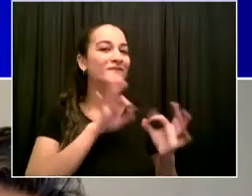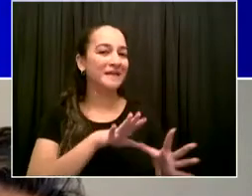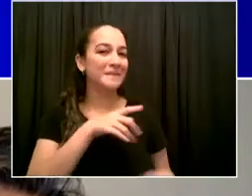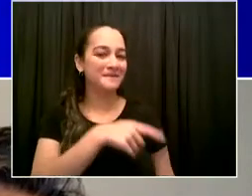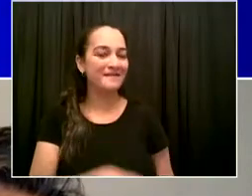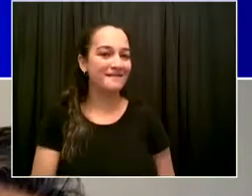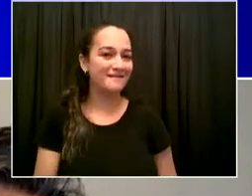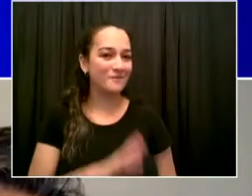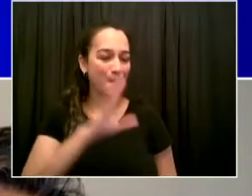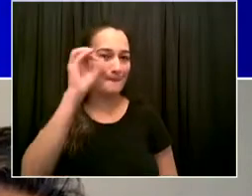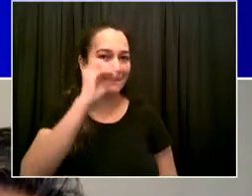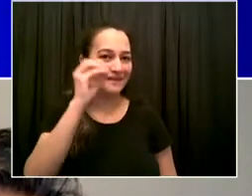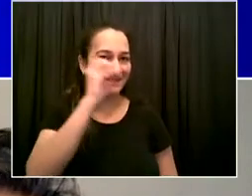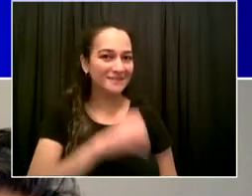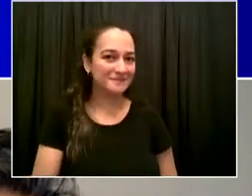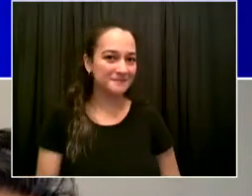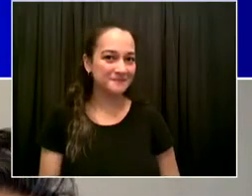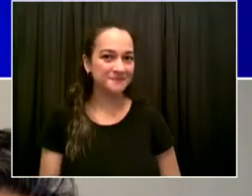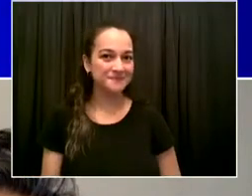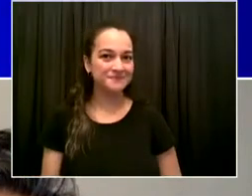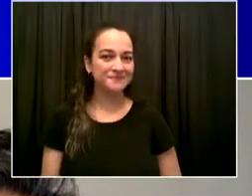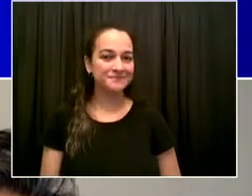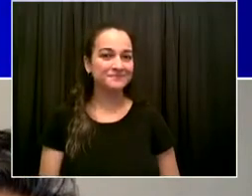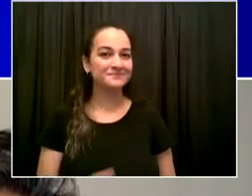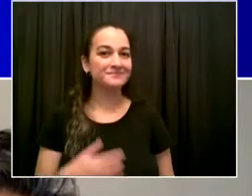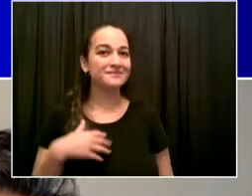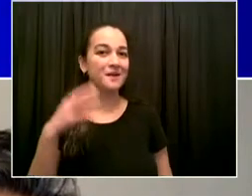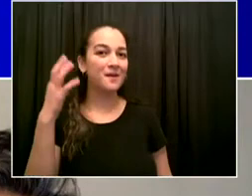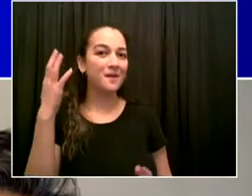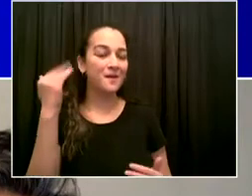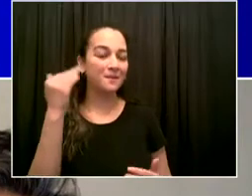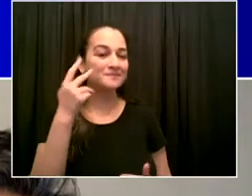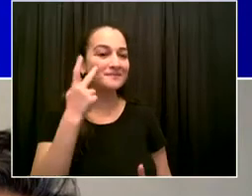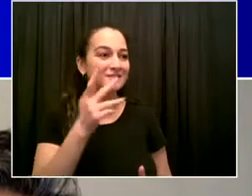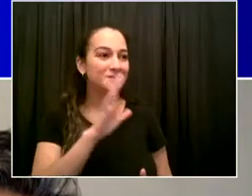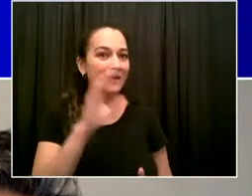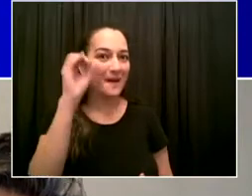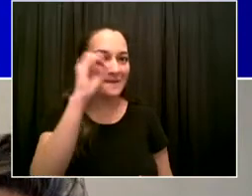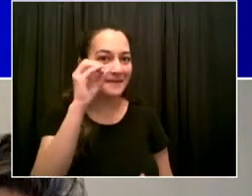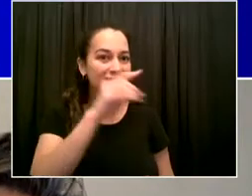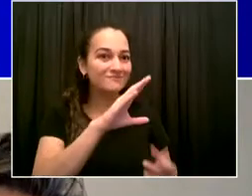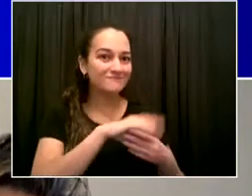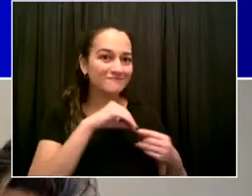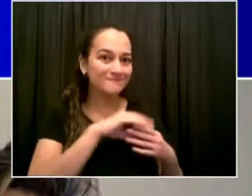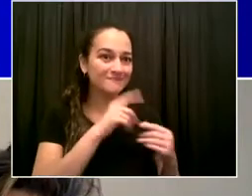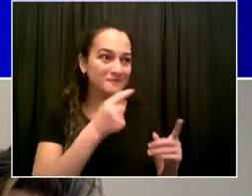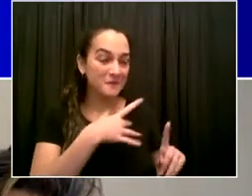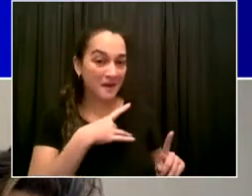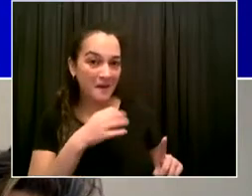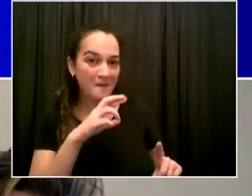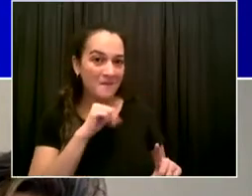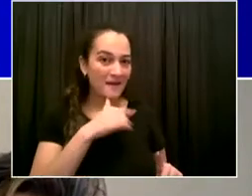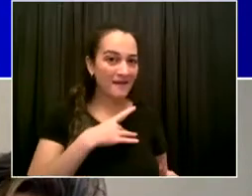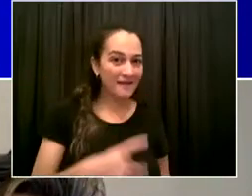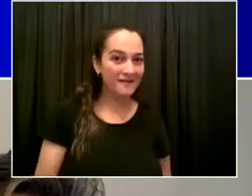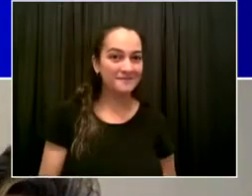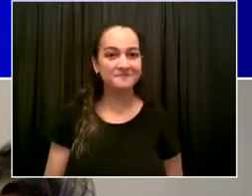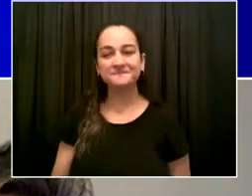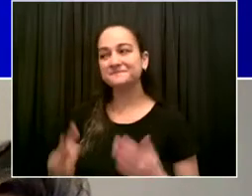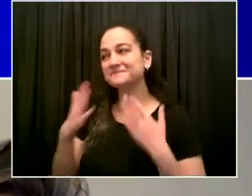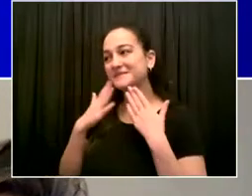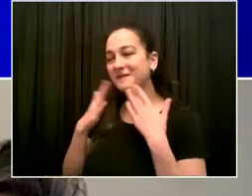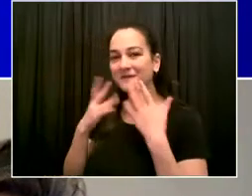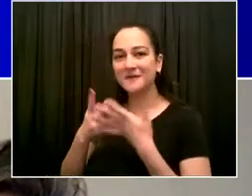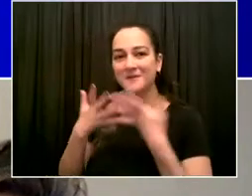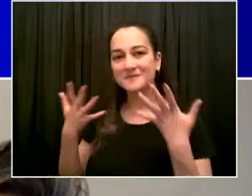looking forward to hearing how you guys think of it. Thank you, BD, and thank you to everyone, all your colleagues. And listen, everybody, I'm going to give you a tip. If you have not